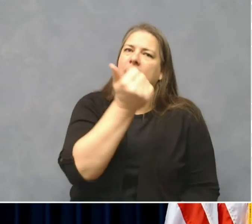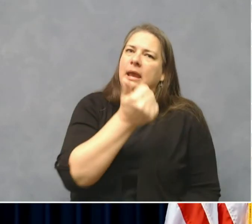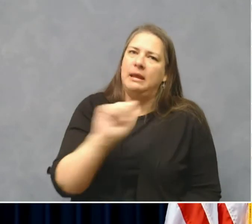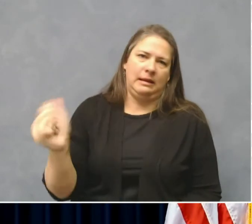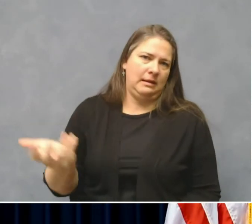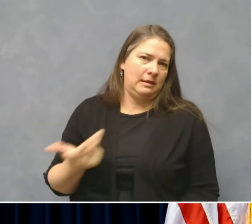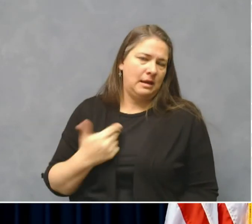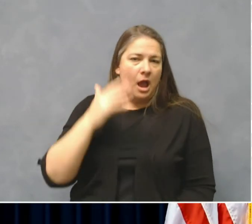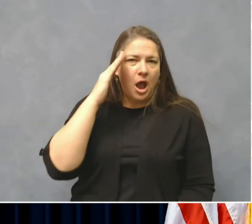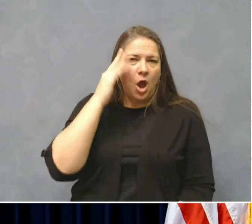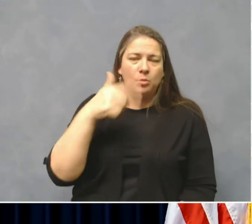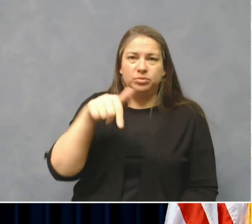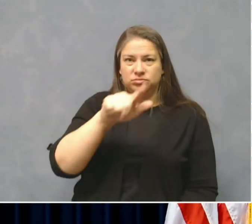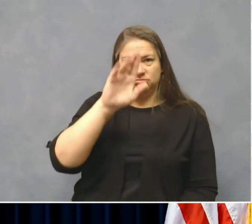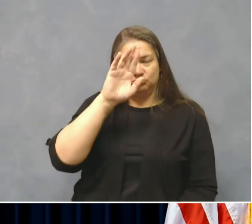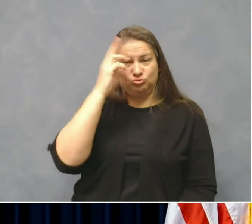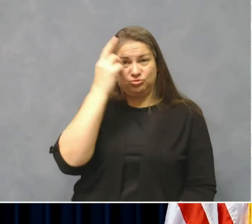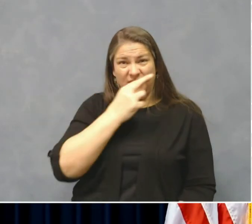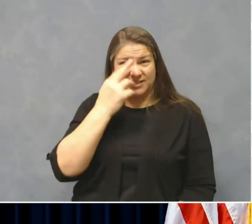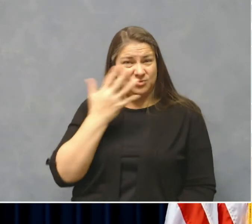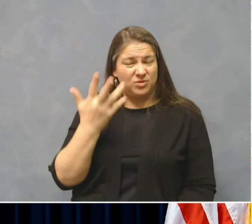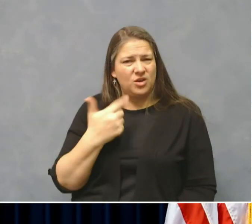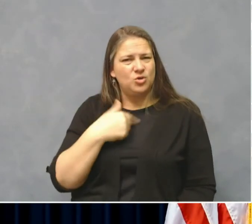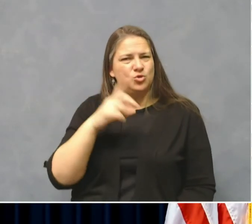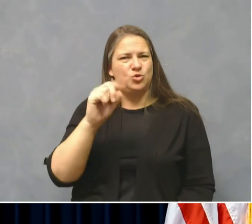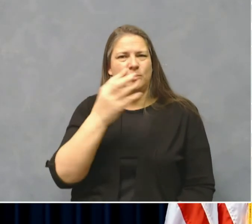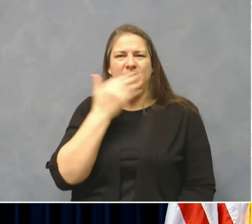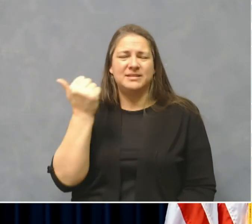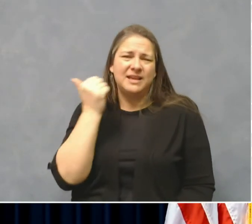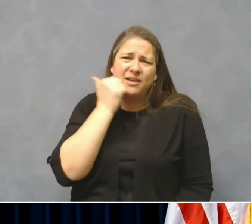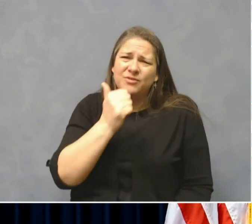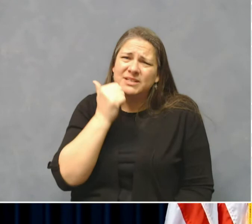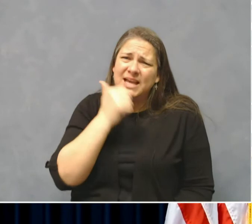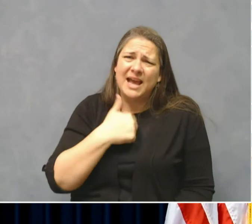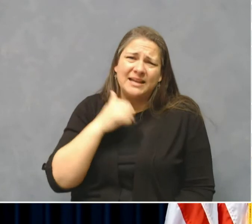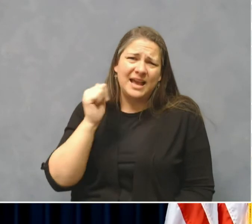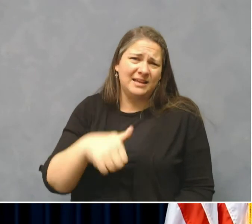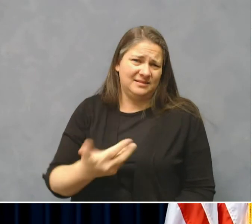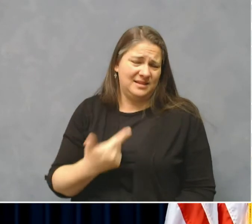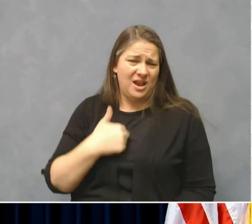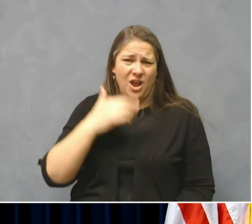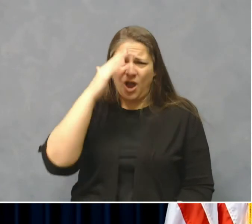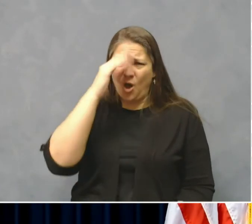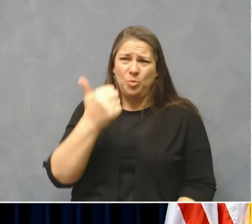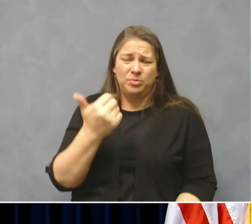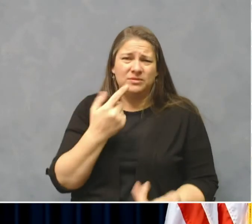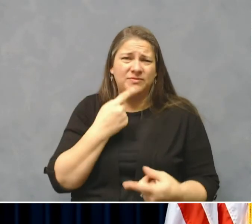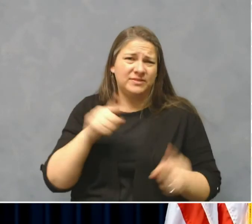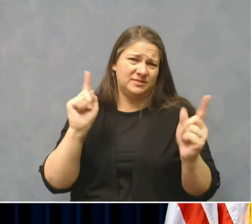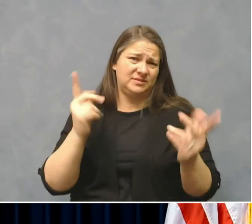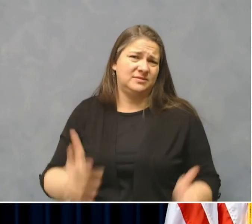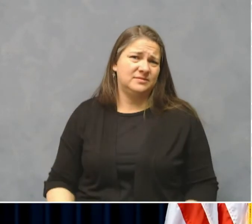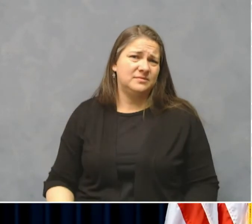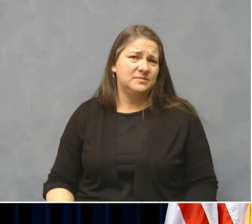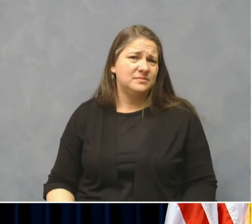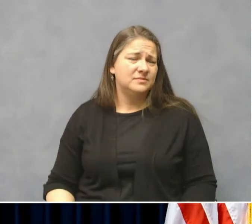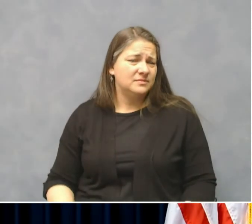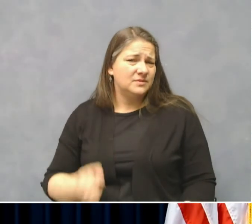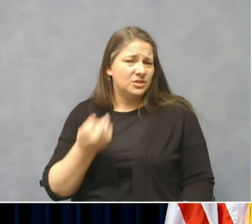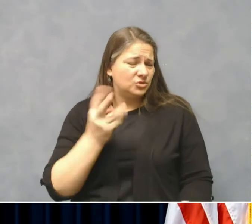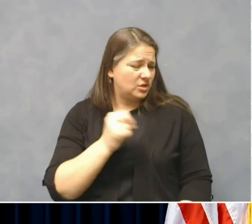each and every day, and I hope it's good enough. John Boyle from WFPL.